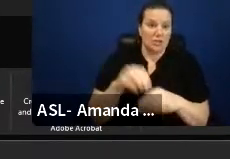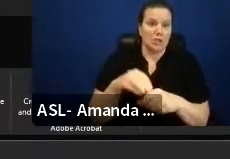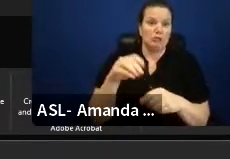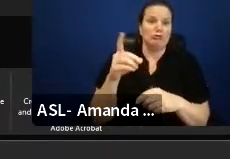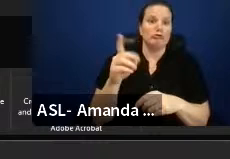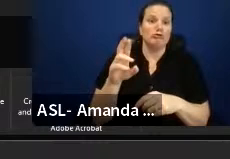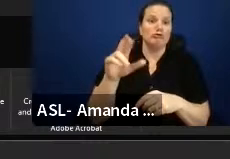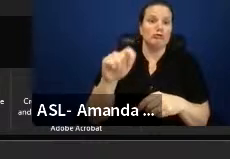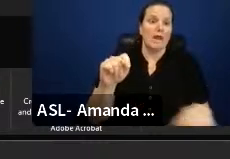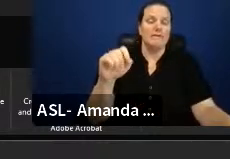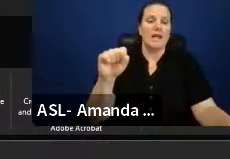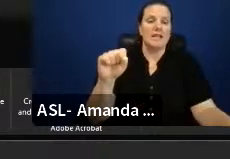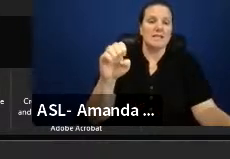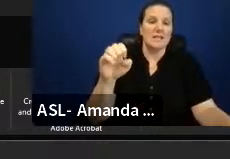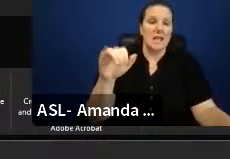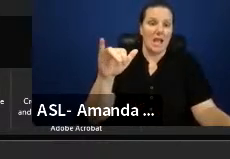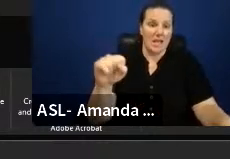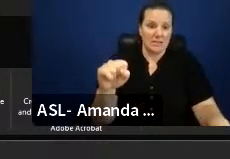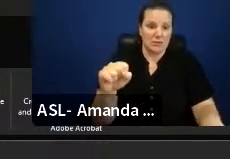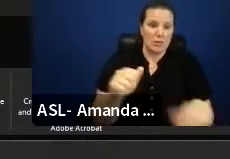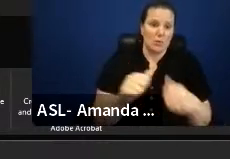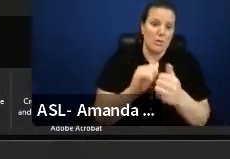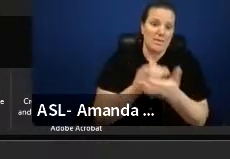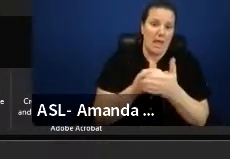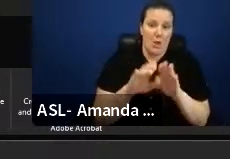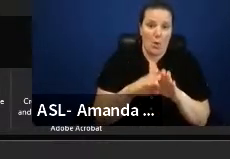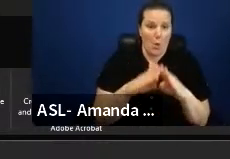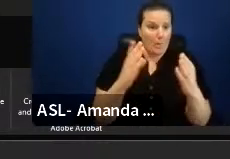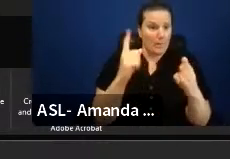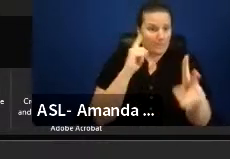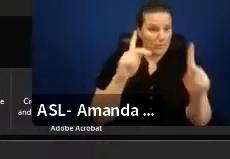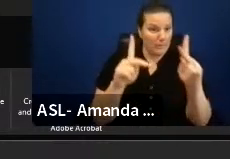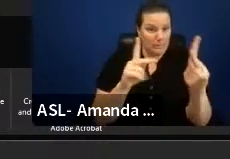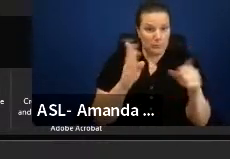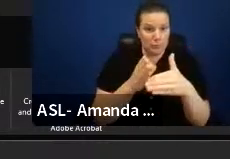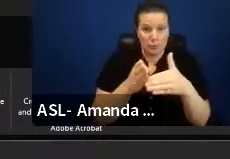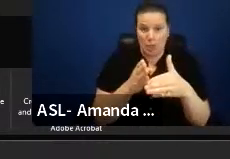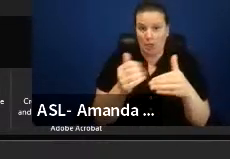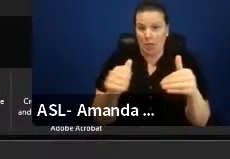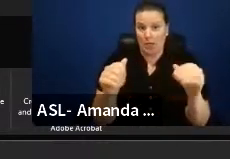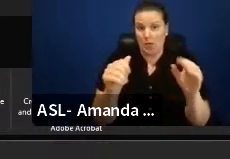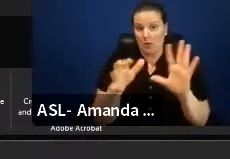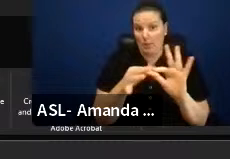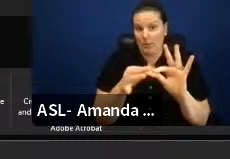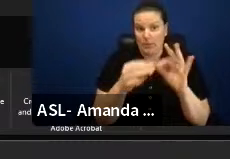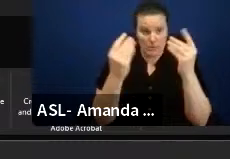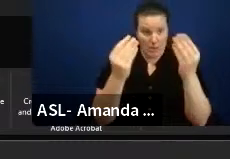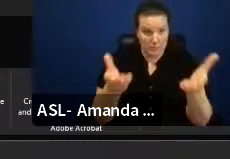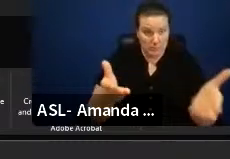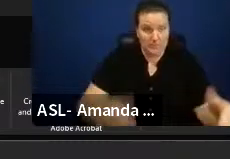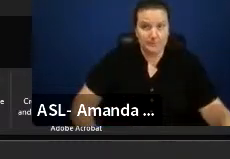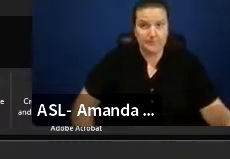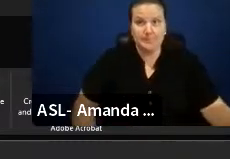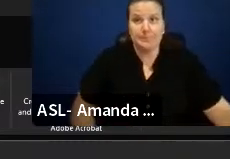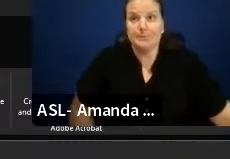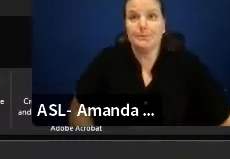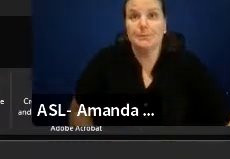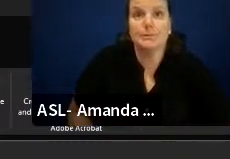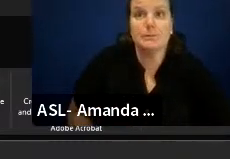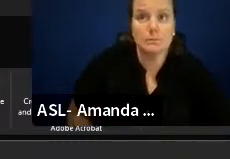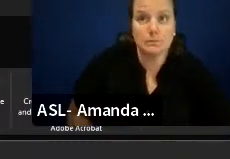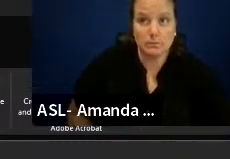SCIS. And so with that, I will open it up for folks to share any comments or thoughts they have.